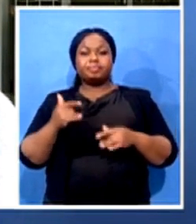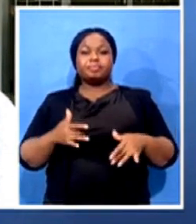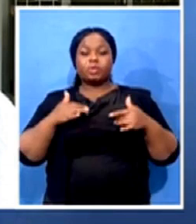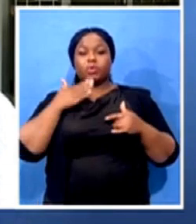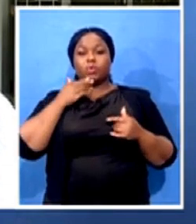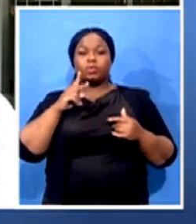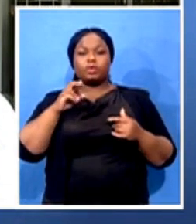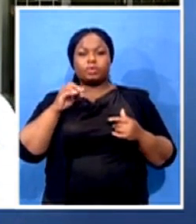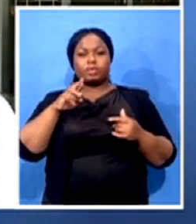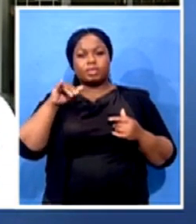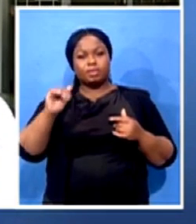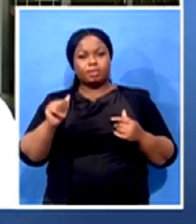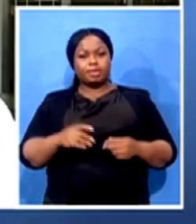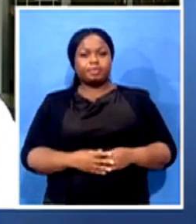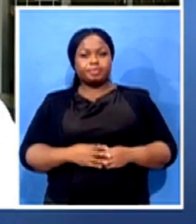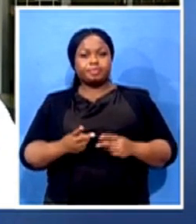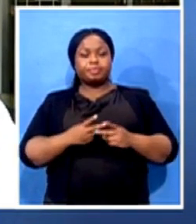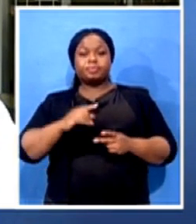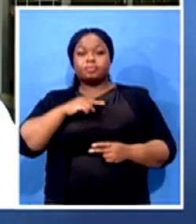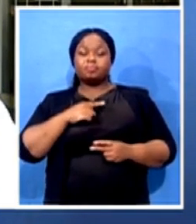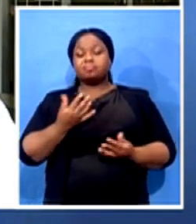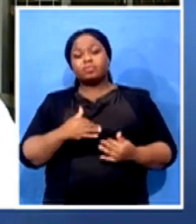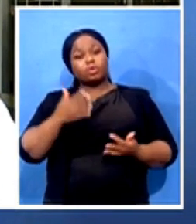morning to you. What can we expect from today's proceedings?